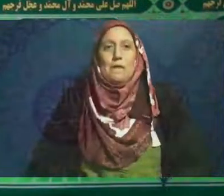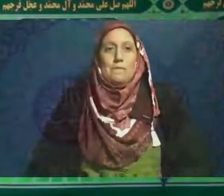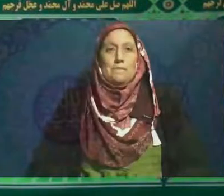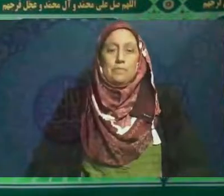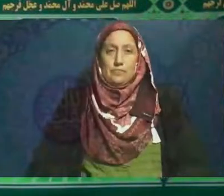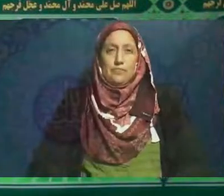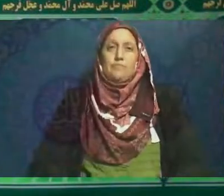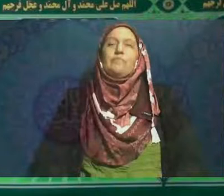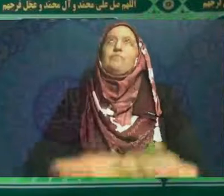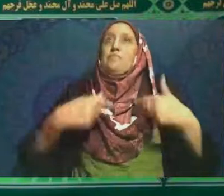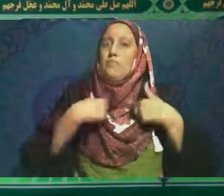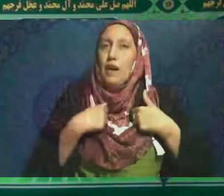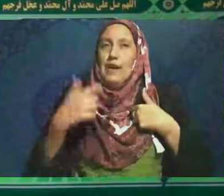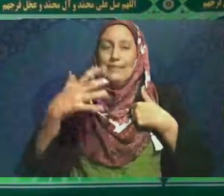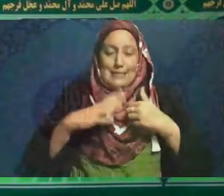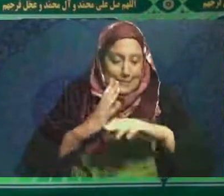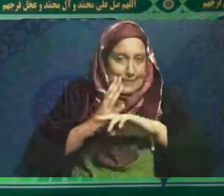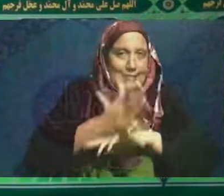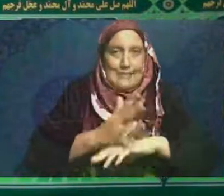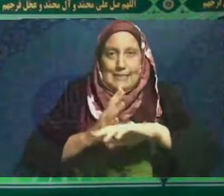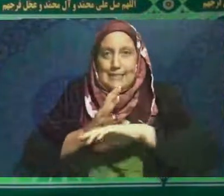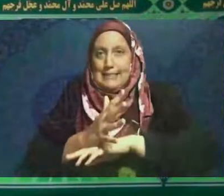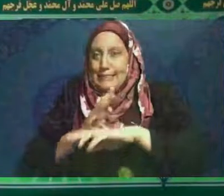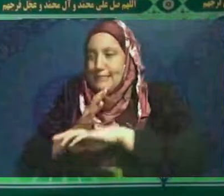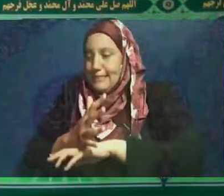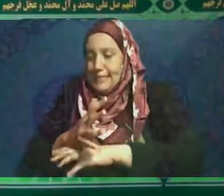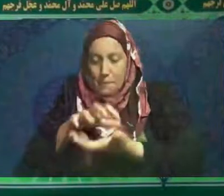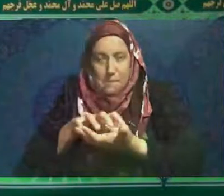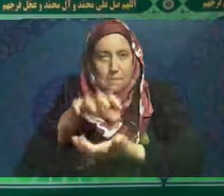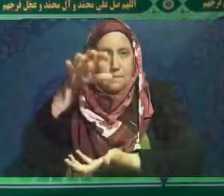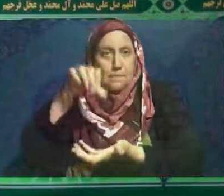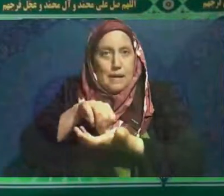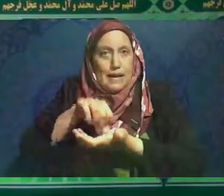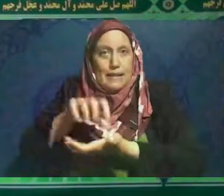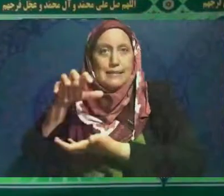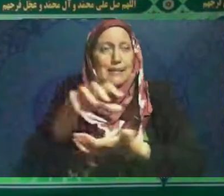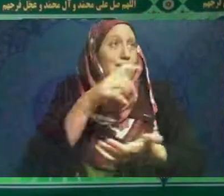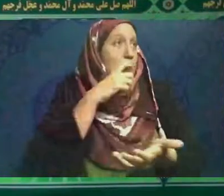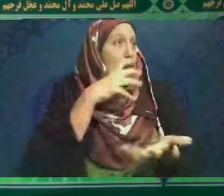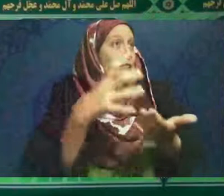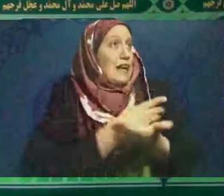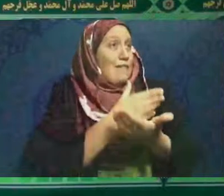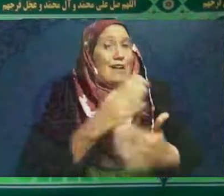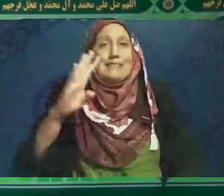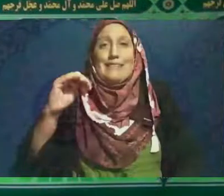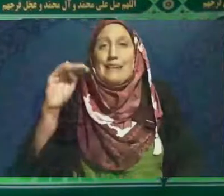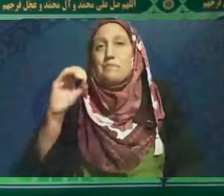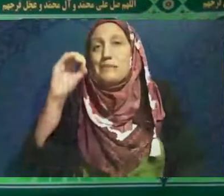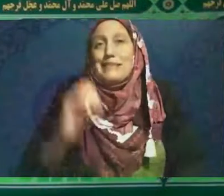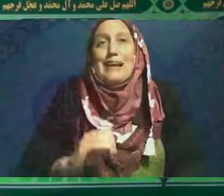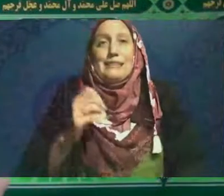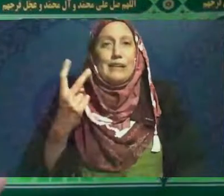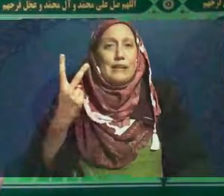say that, look, I've got 10%, 20%, 30%, more or less, certain amount of the house I have it now with